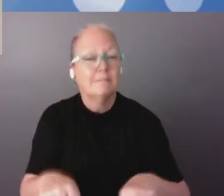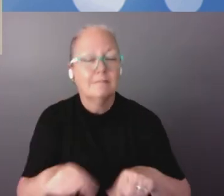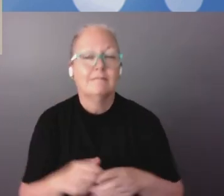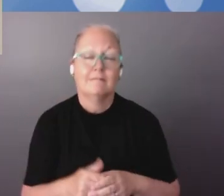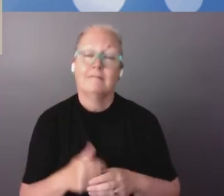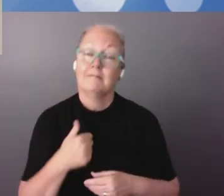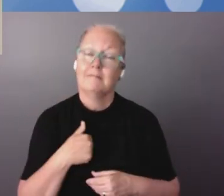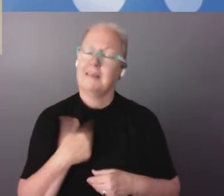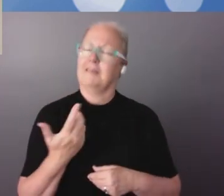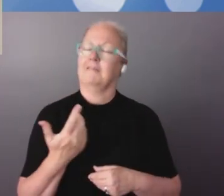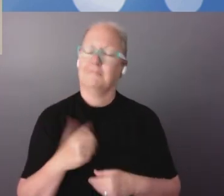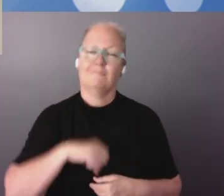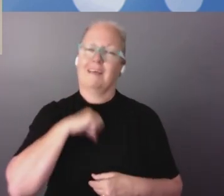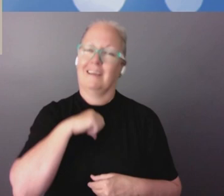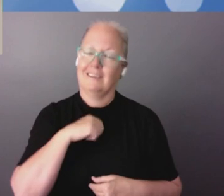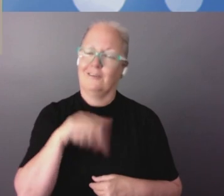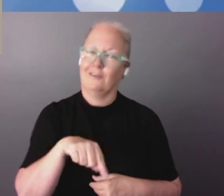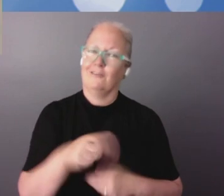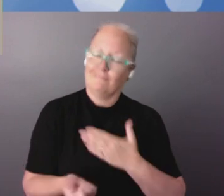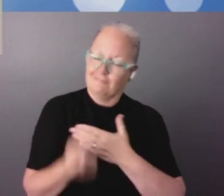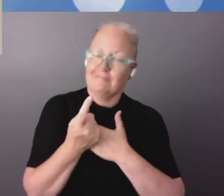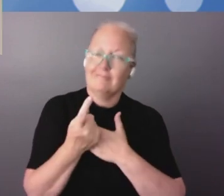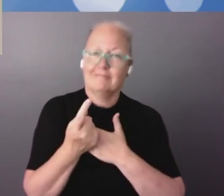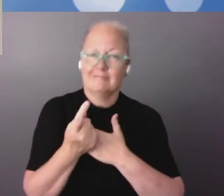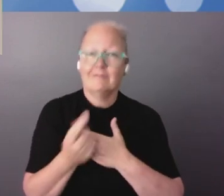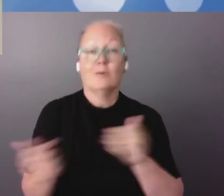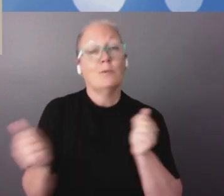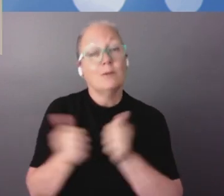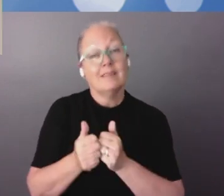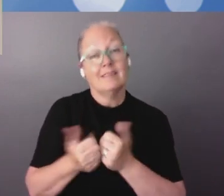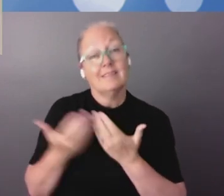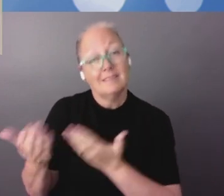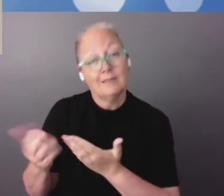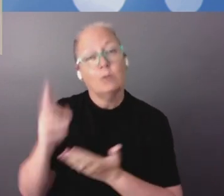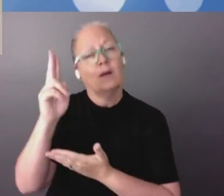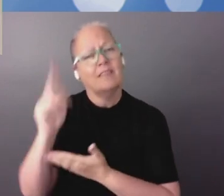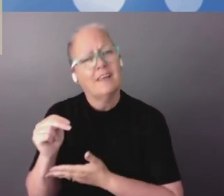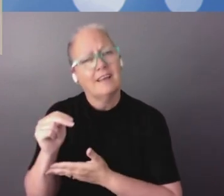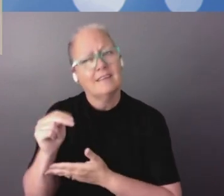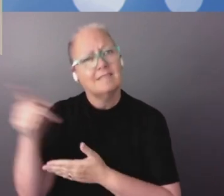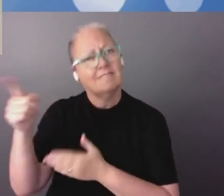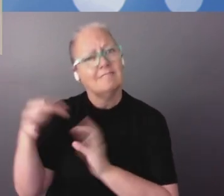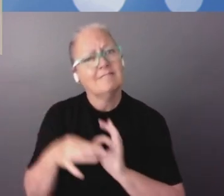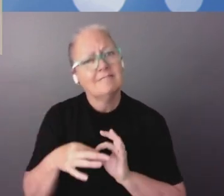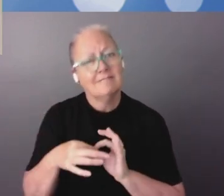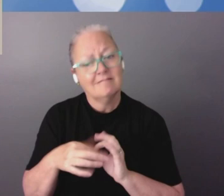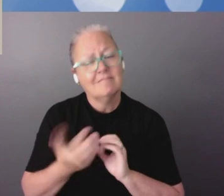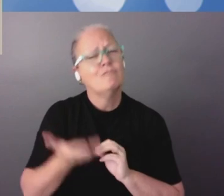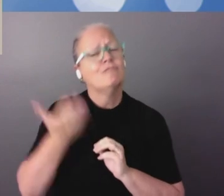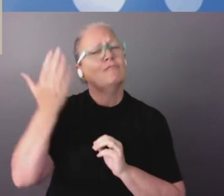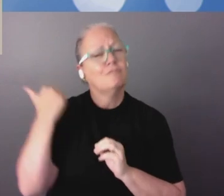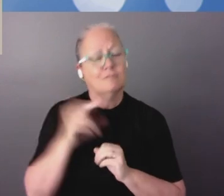yet another event organized under the auspices of the United Nations. It all started back in 2018 with